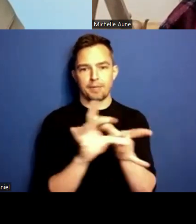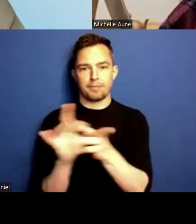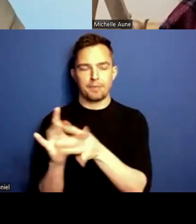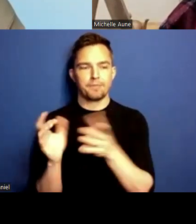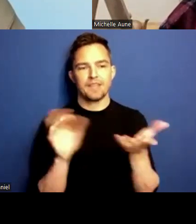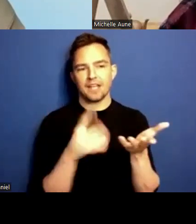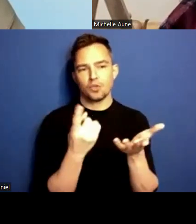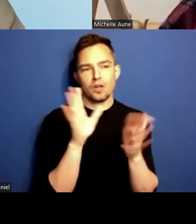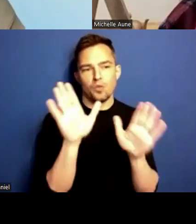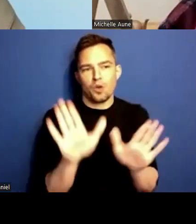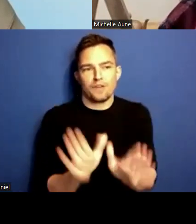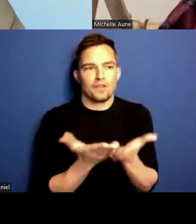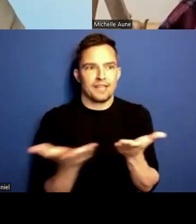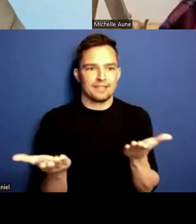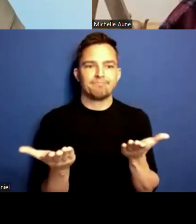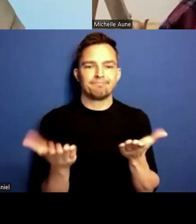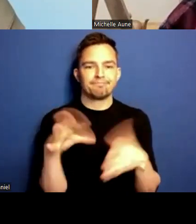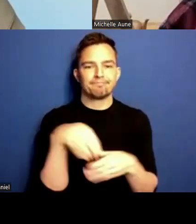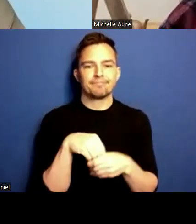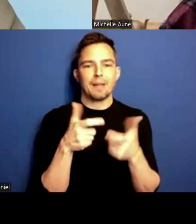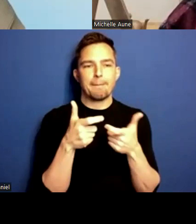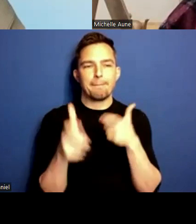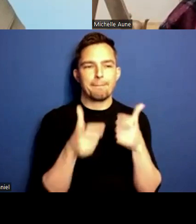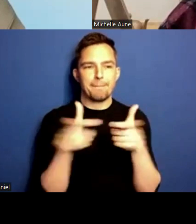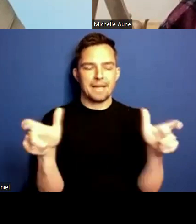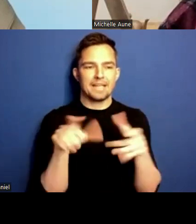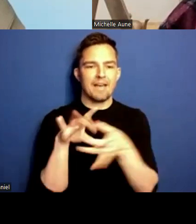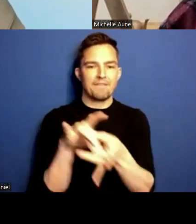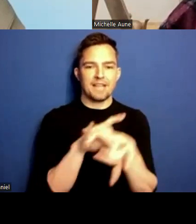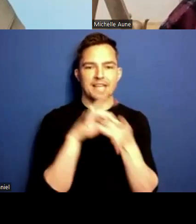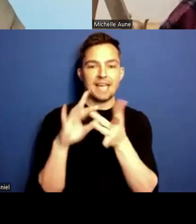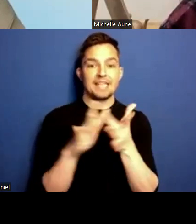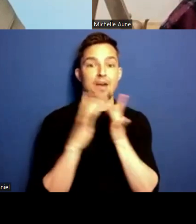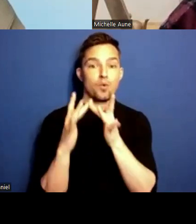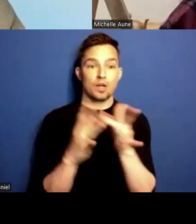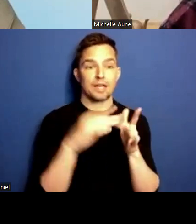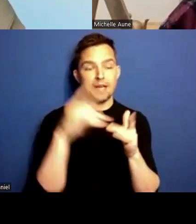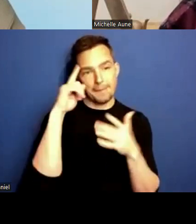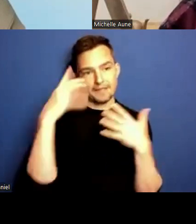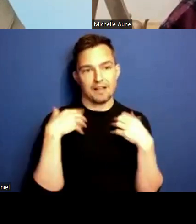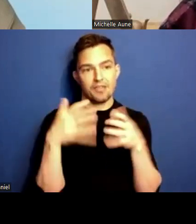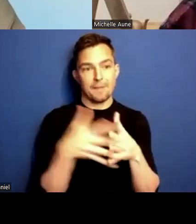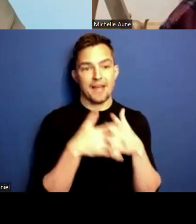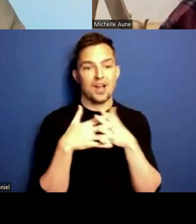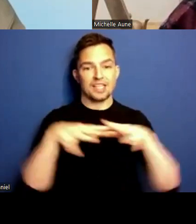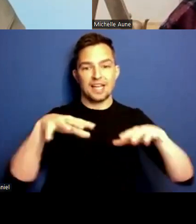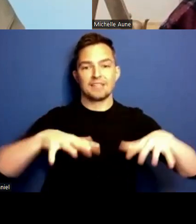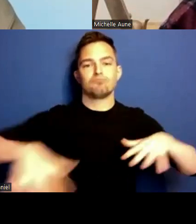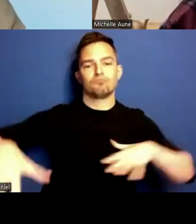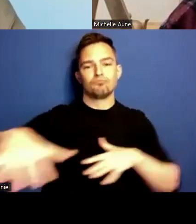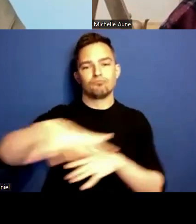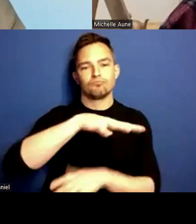the wonderful things about being part of a very large affiliate network as part of Mental Health America as well, is that is